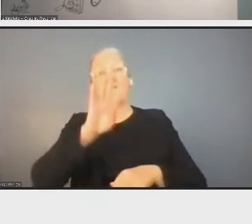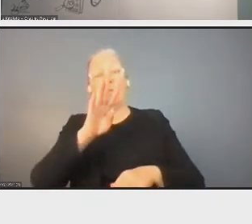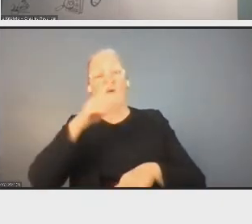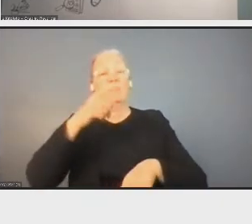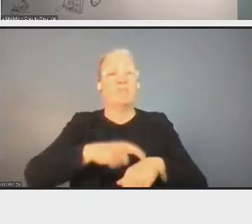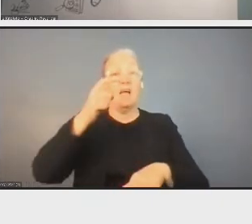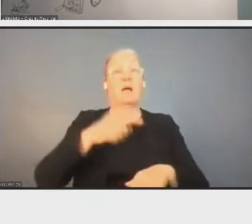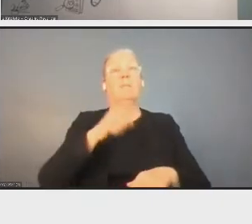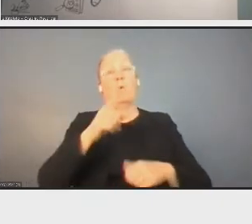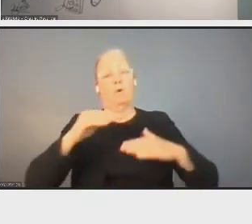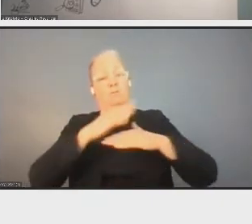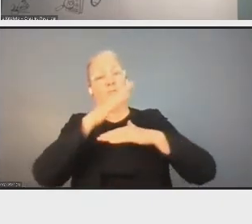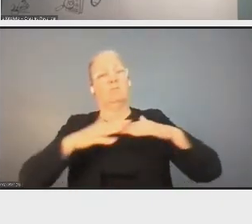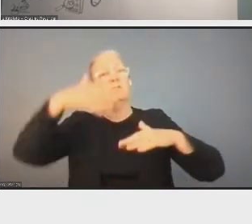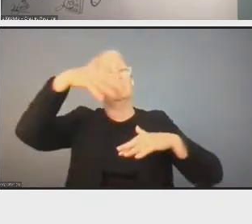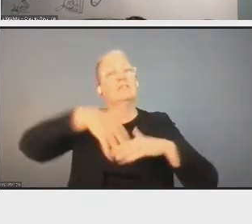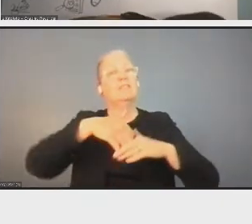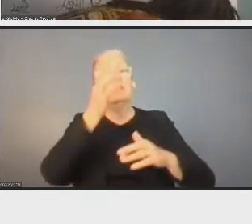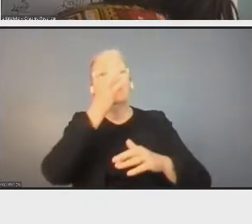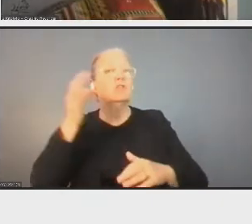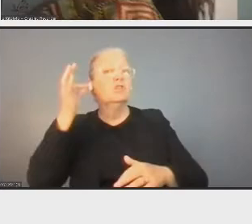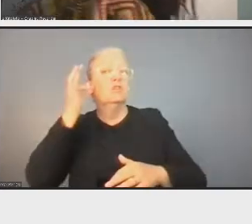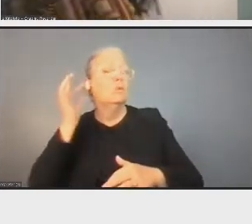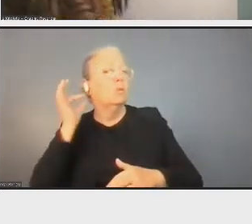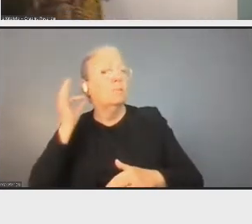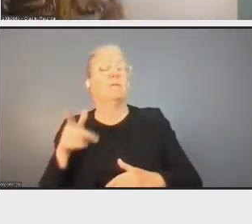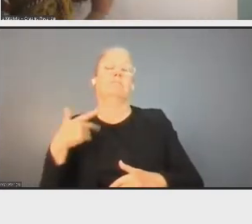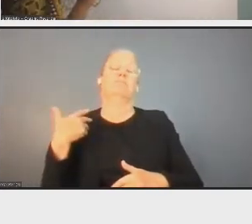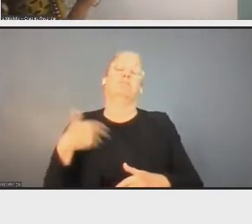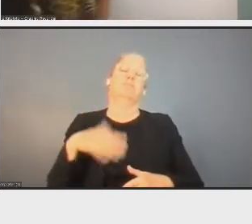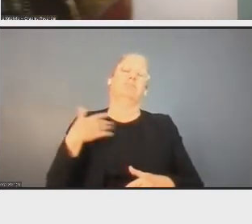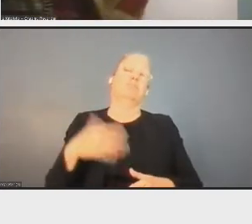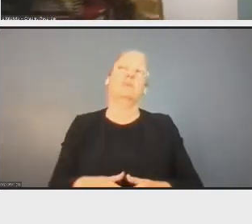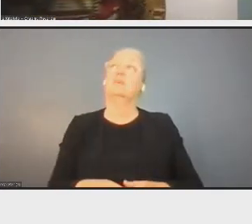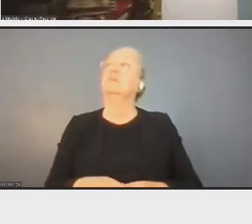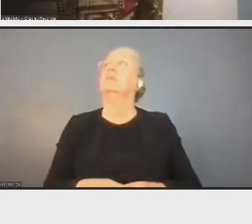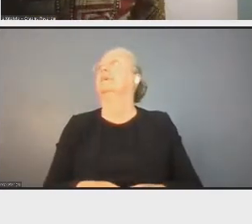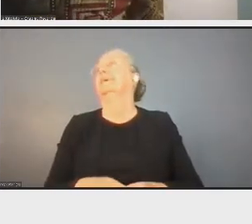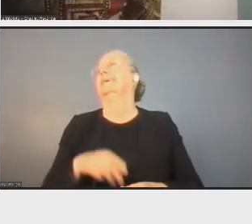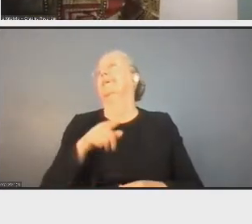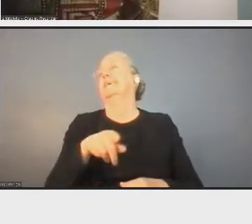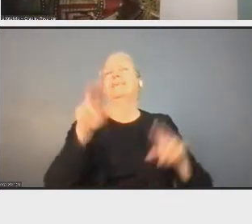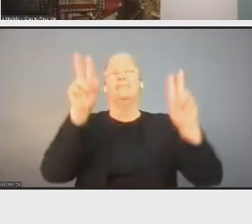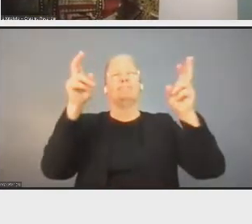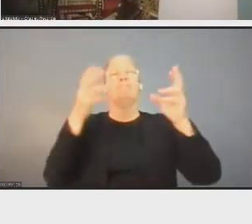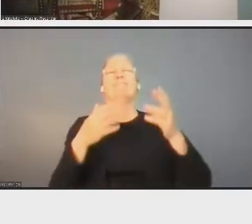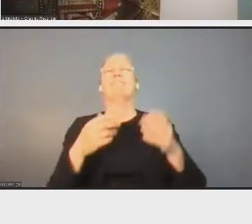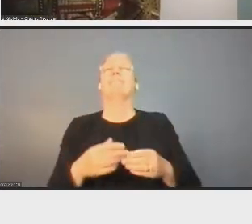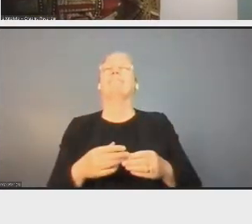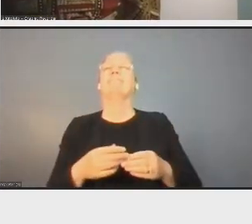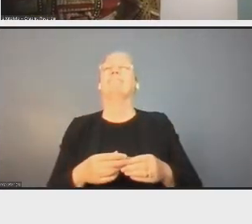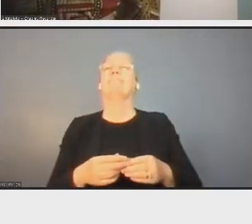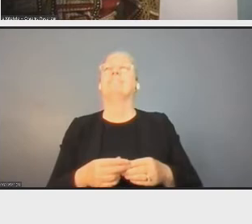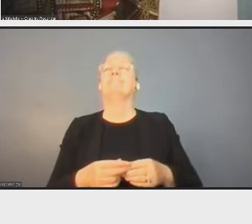women. It's just that it's just by, I don't know, what do you call it? By de